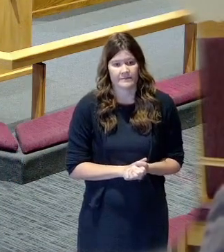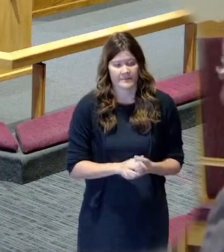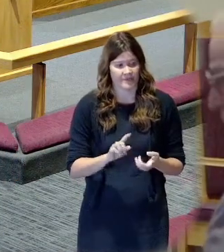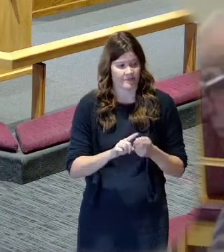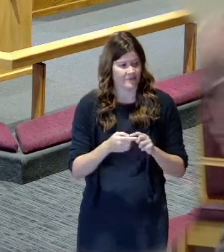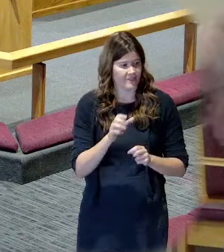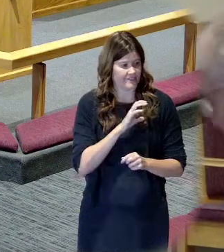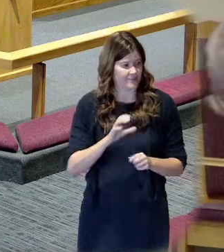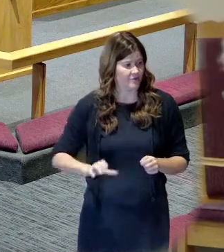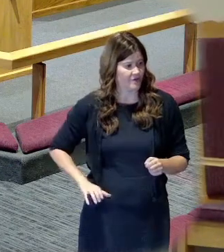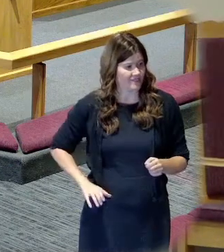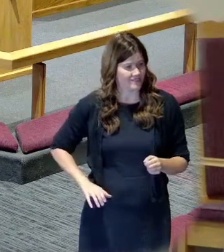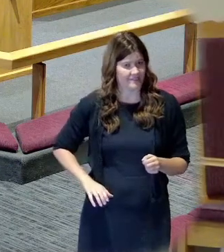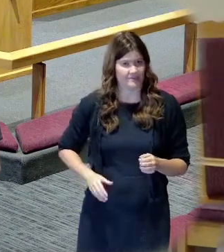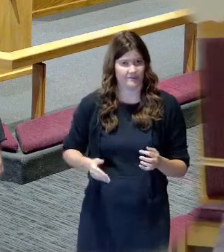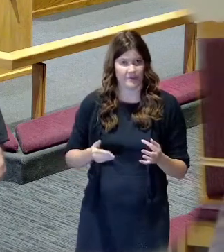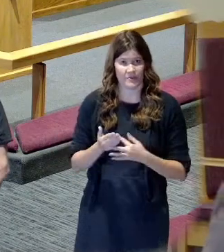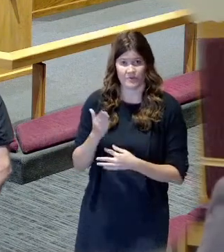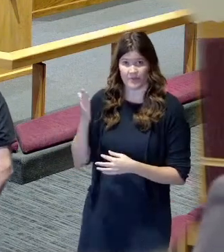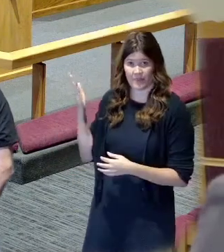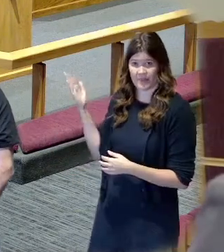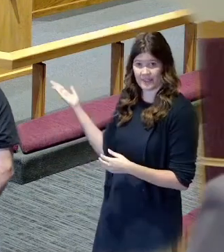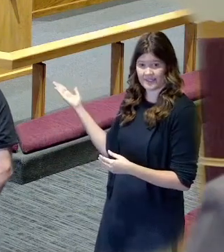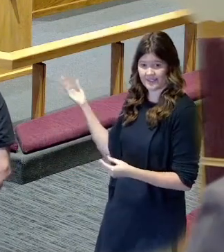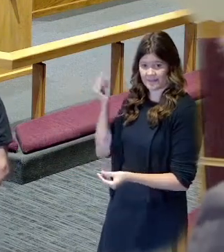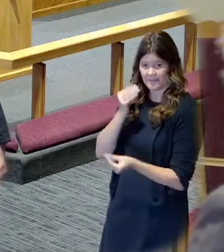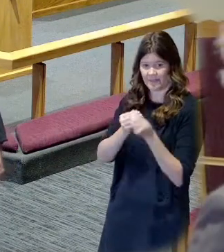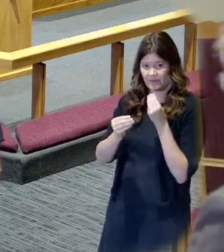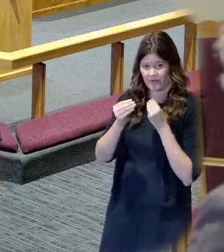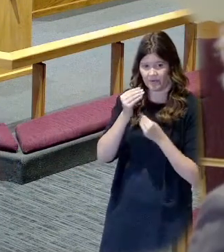Friends in Christ, in this meal,